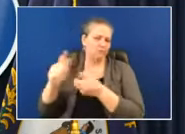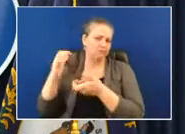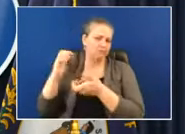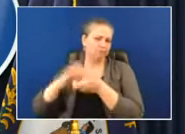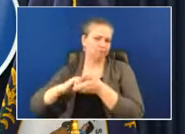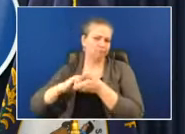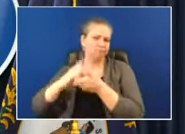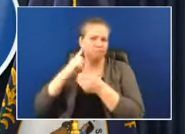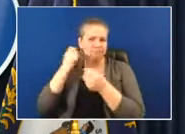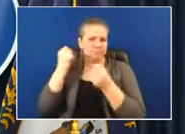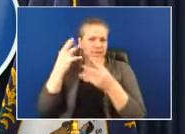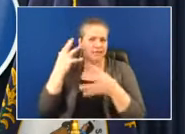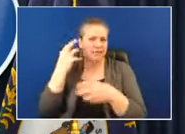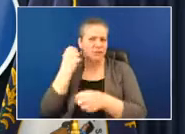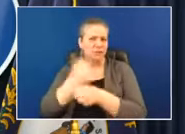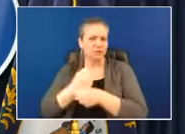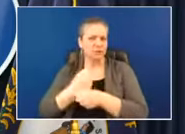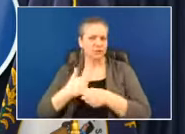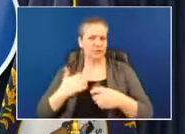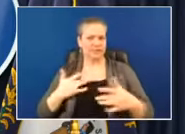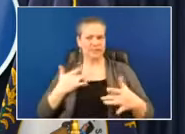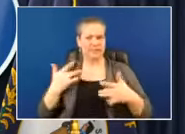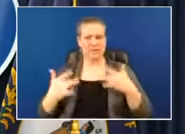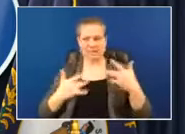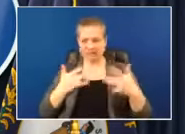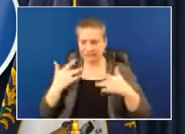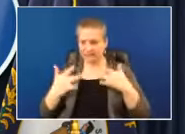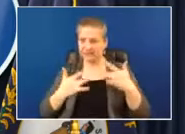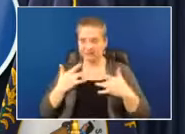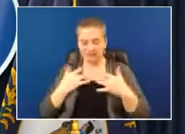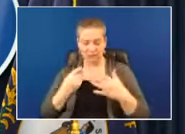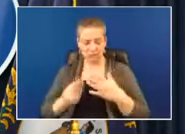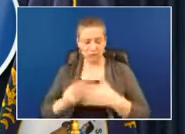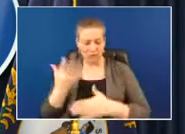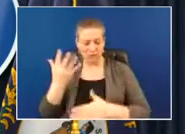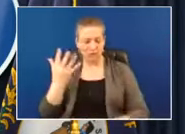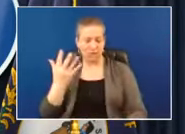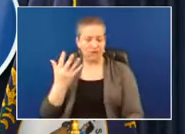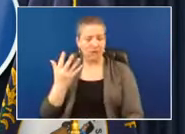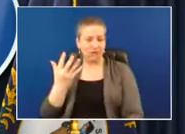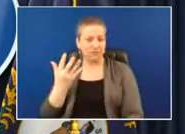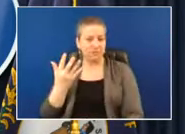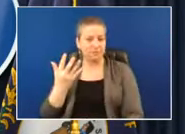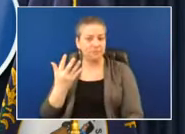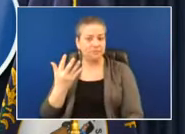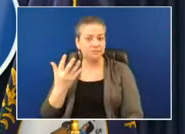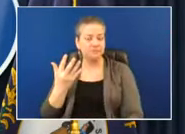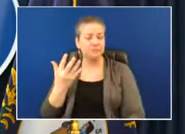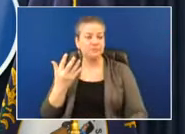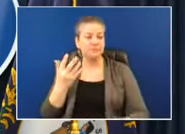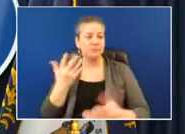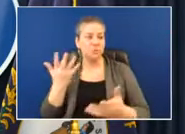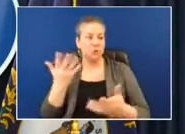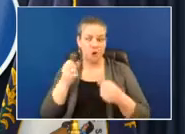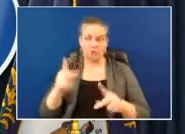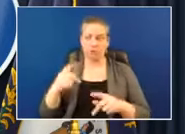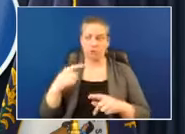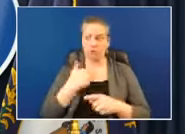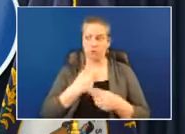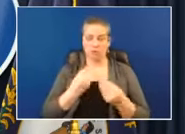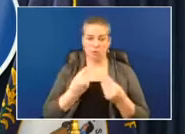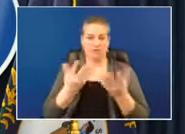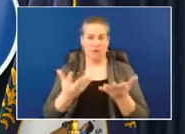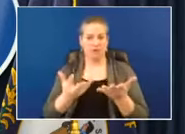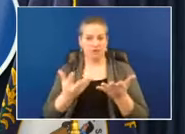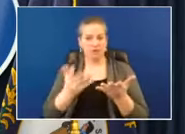Very exciting times for FEM with the growth and the opportunities that we're providing and creating there with your support. So